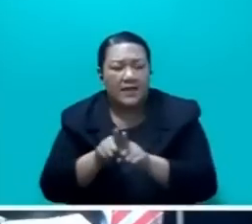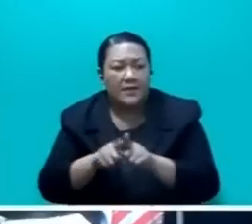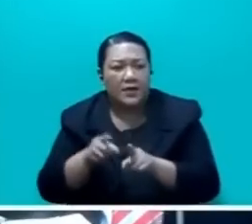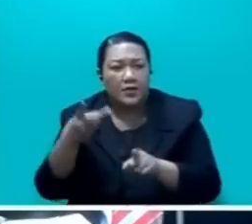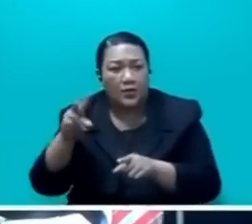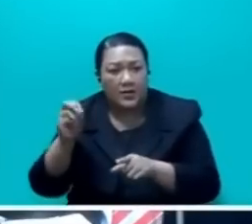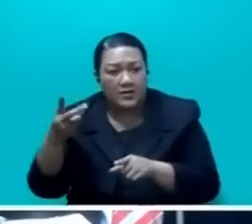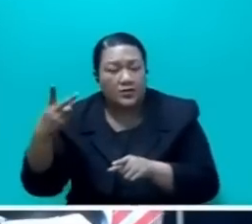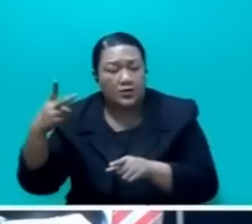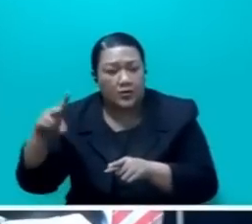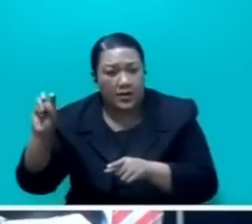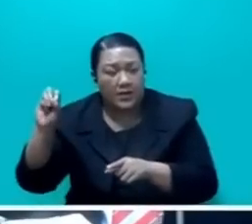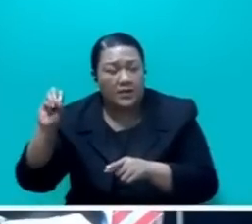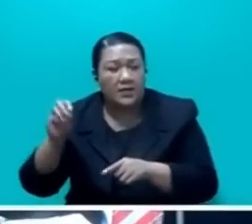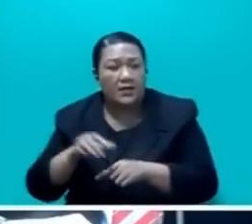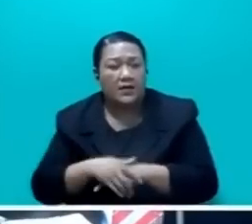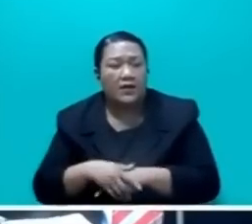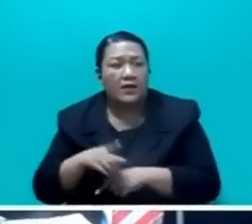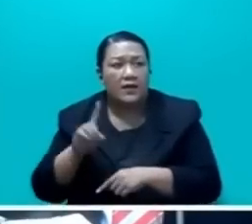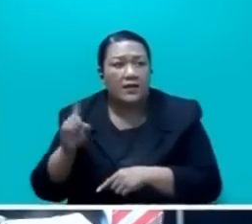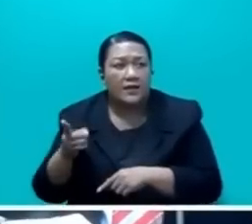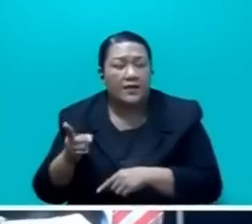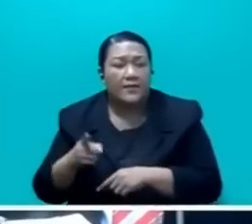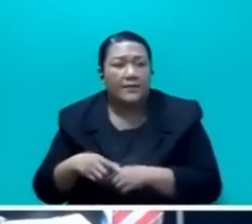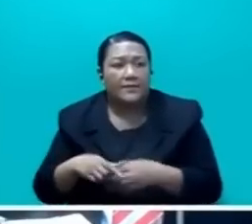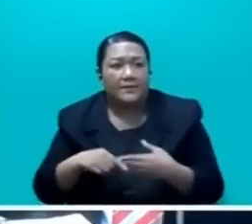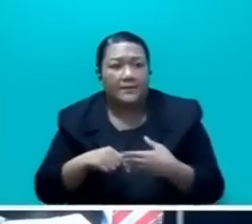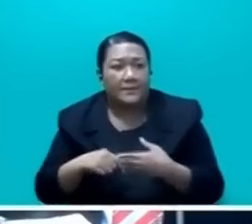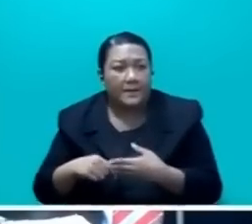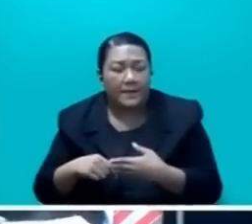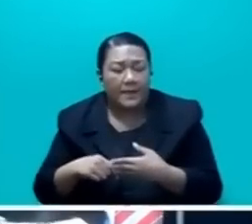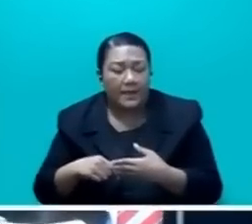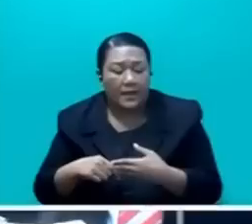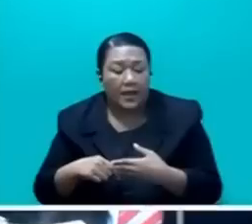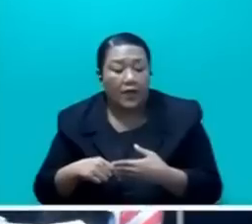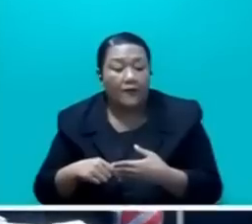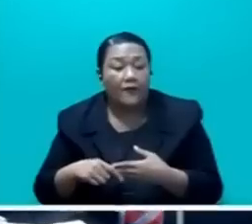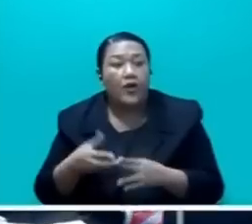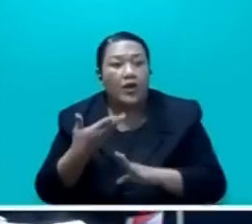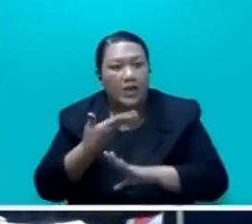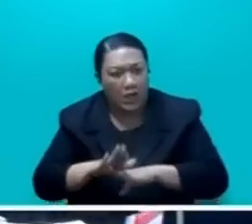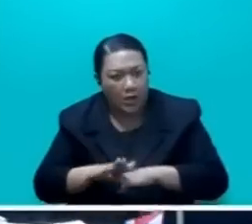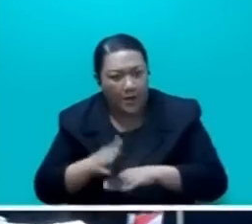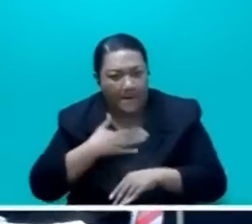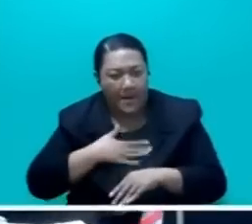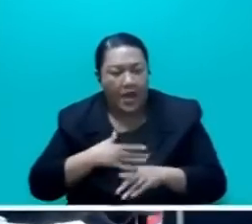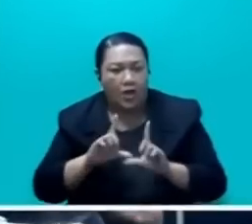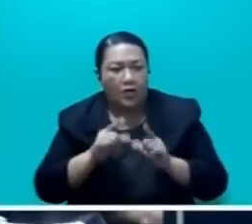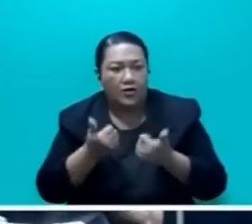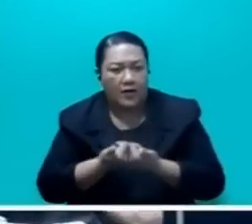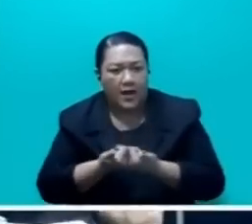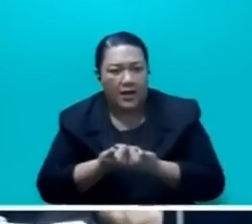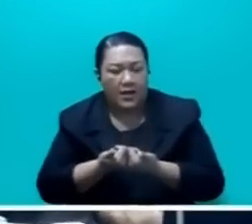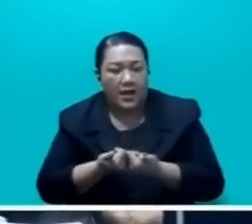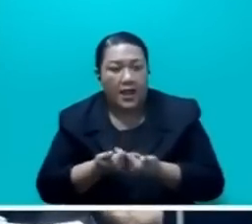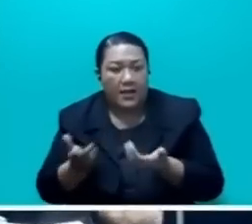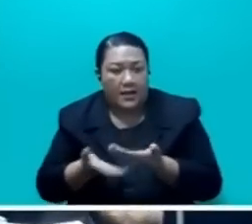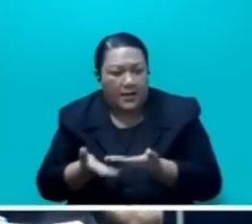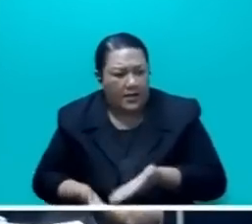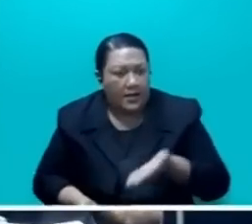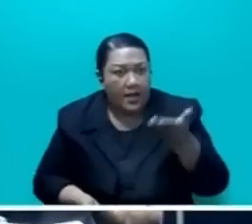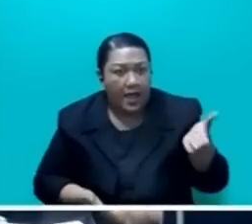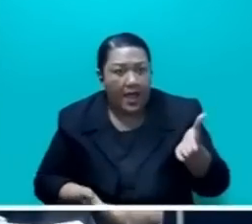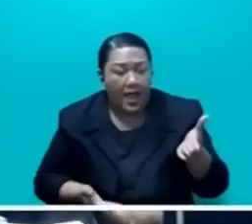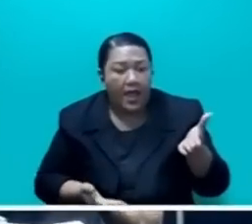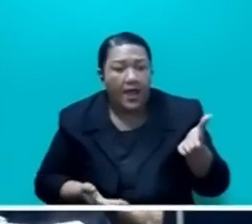Court, which subsequently led to the non-renewal of my contract. The matter went on appeal the next day to be